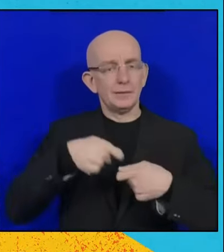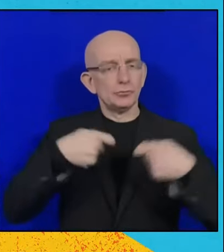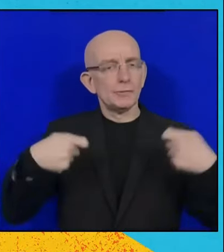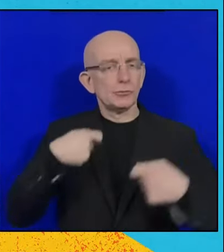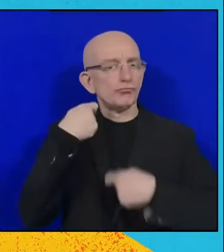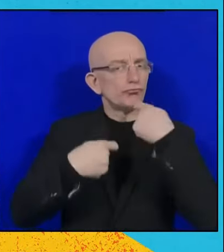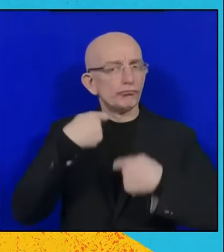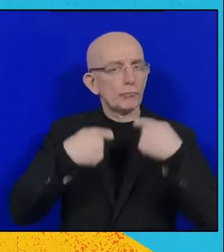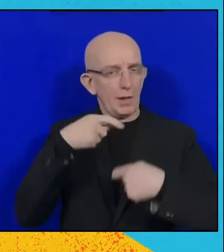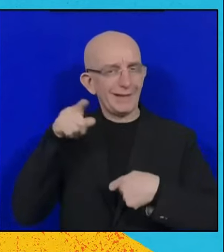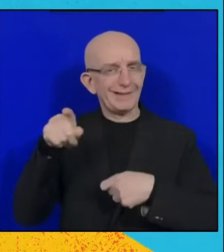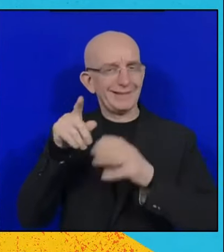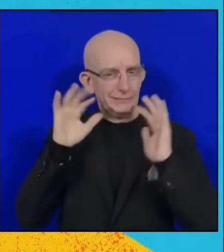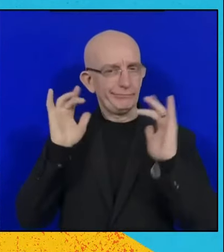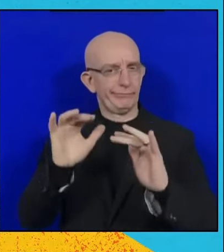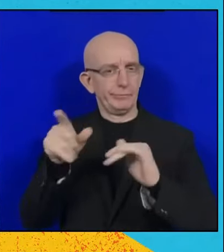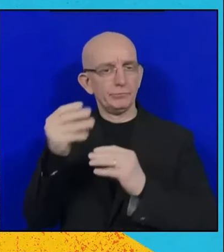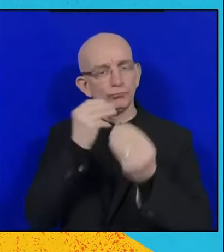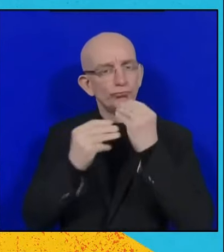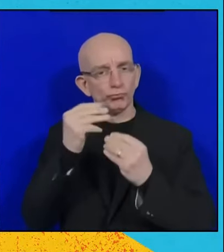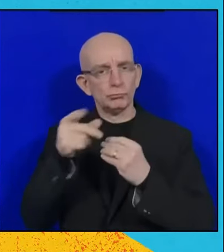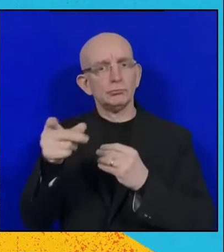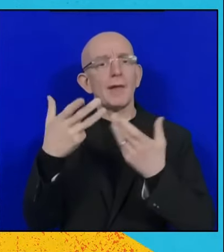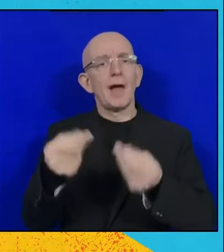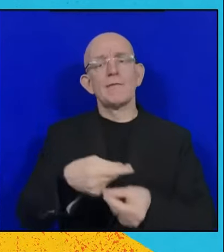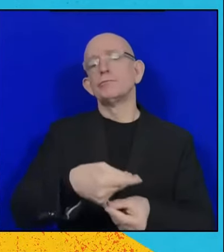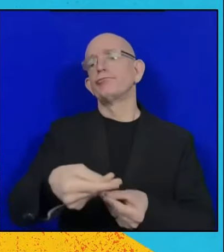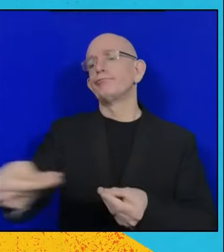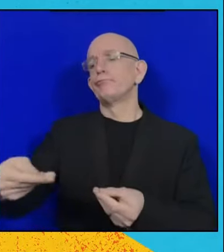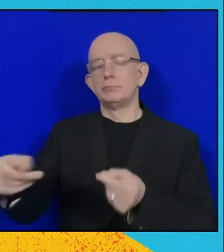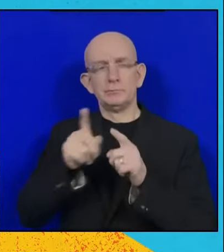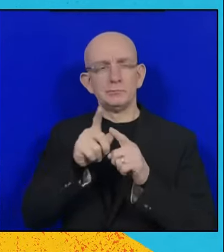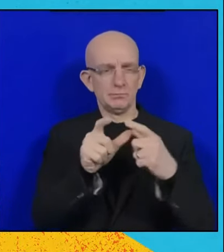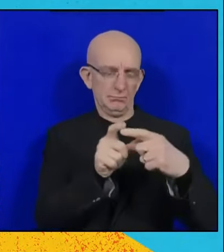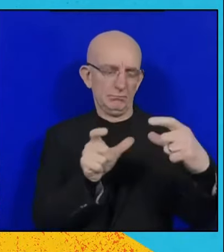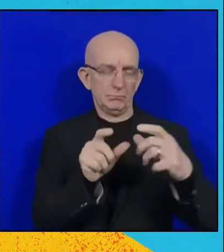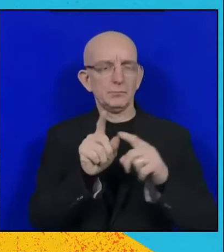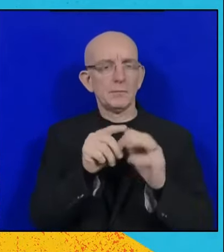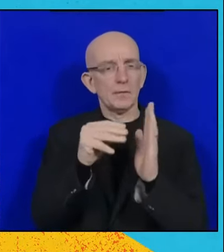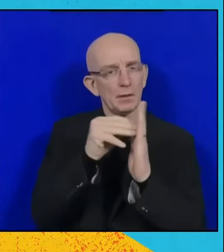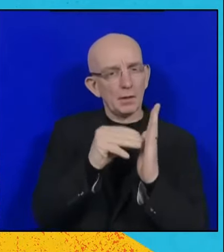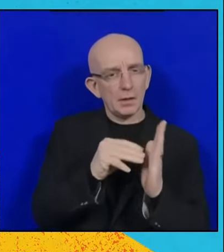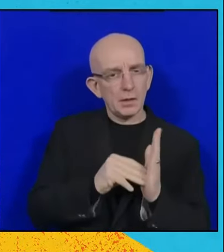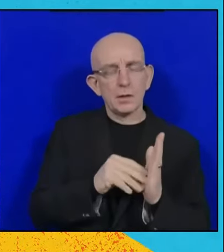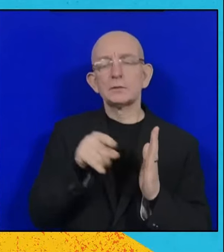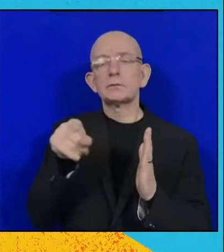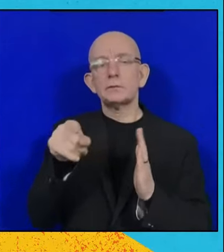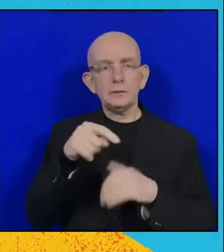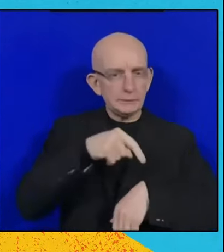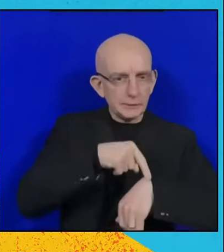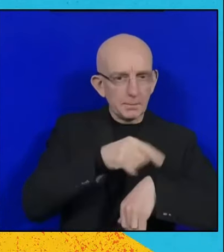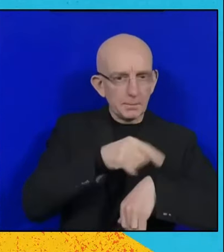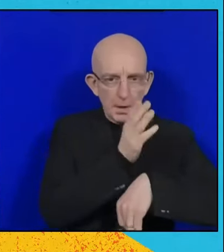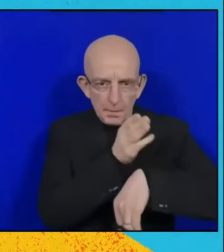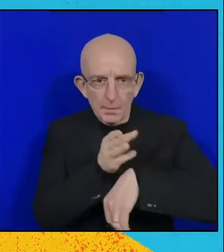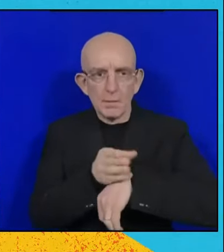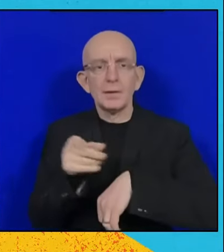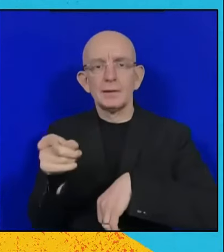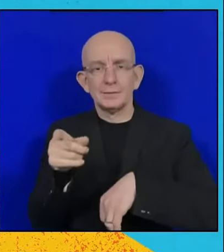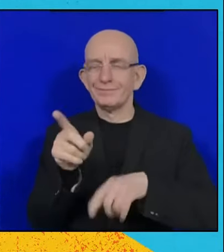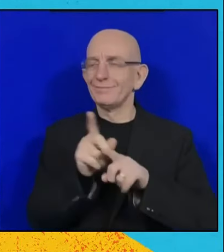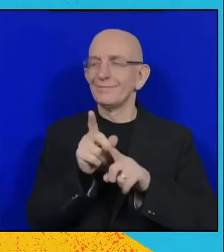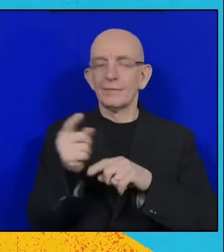reduce their food waste. And they will reward customers with some free dish. And this just inspired me. And I think